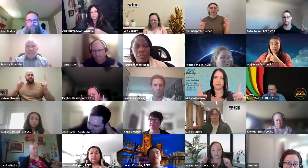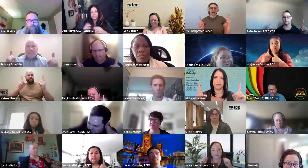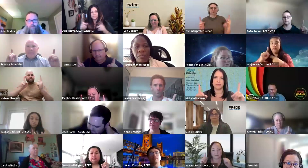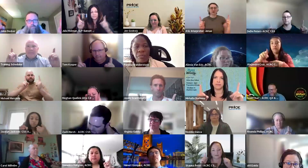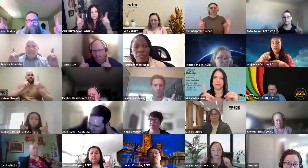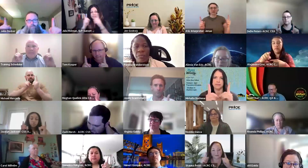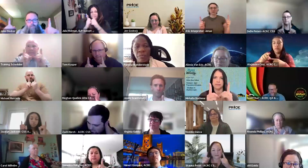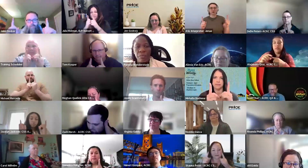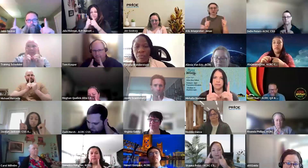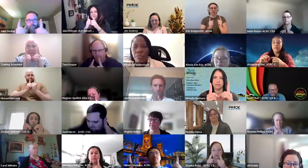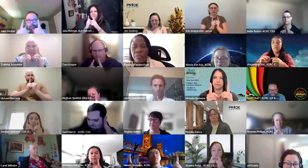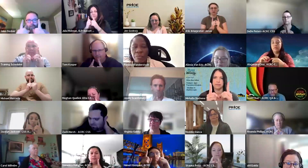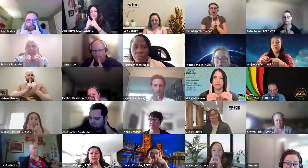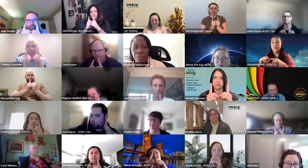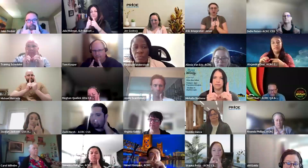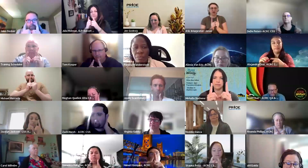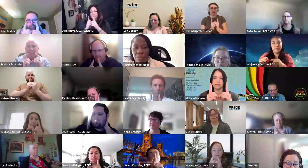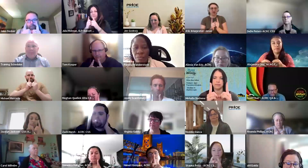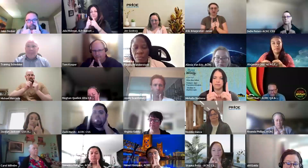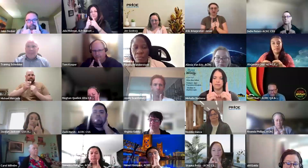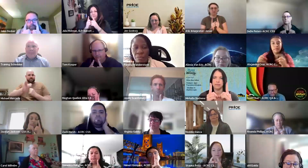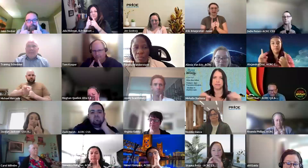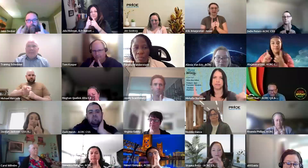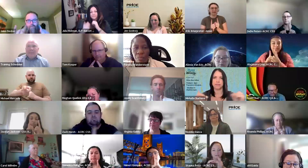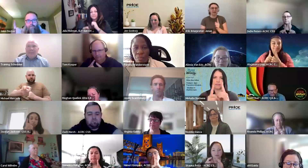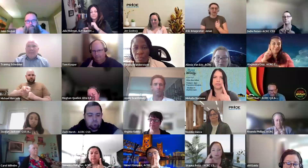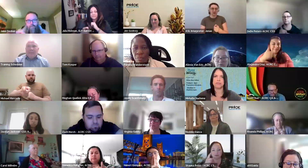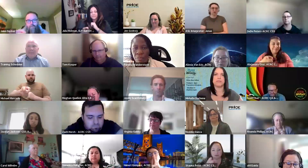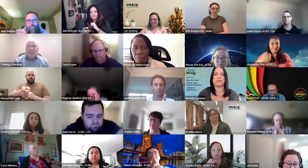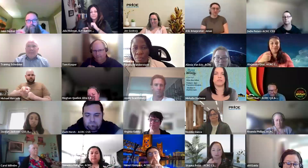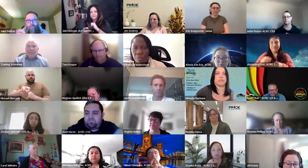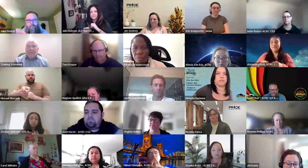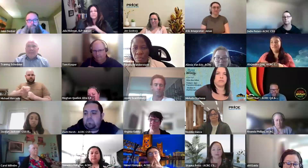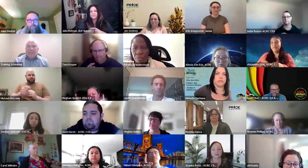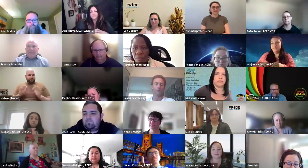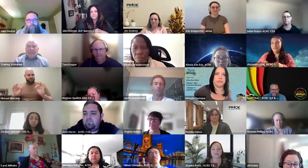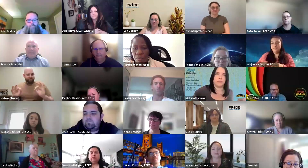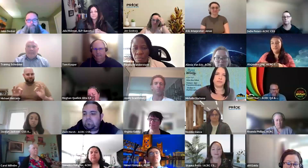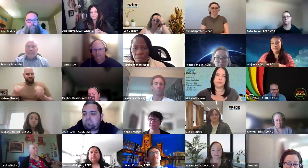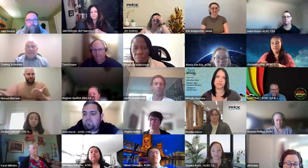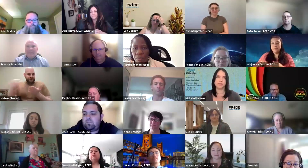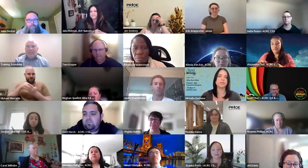And then think about two people approaching each other. So meet you.